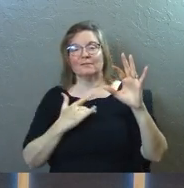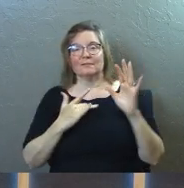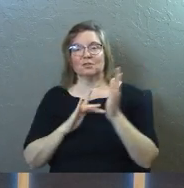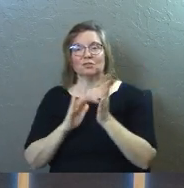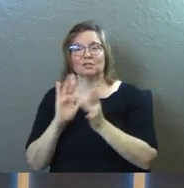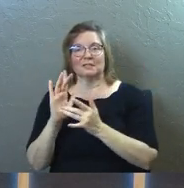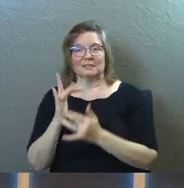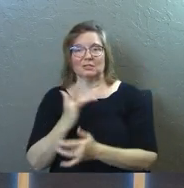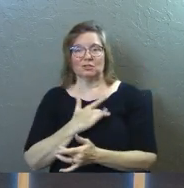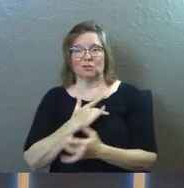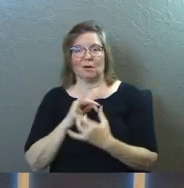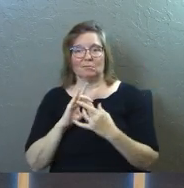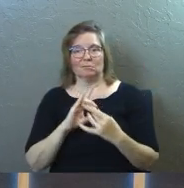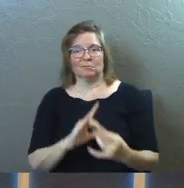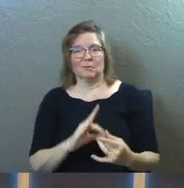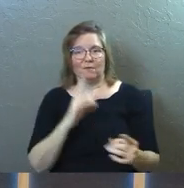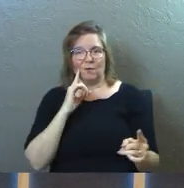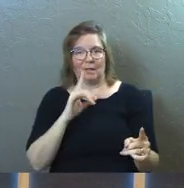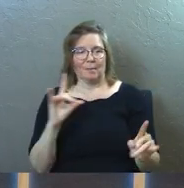them.